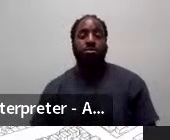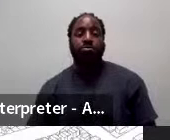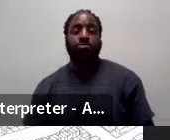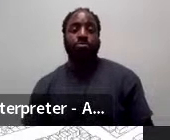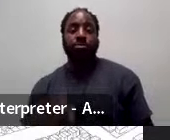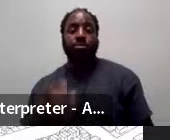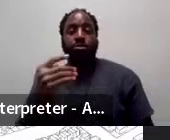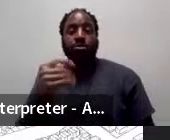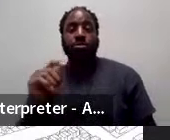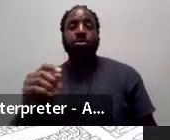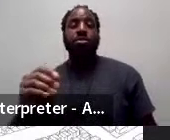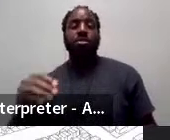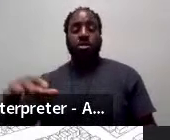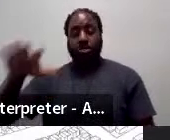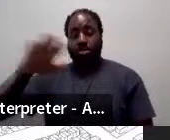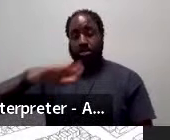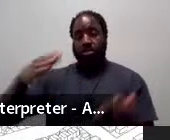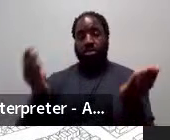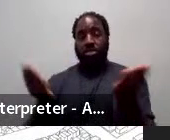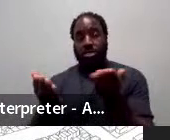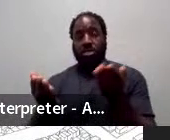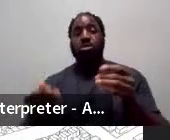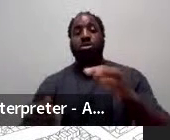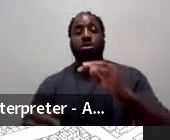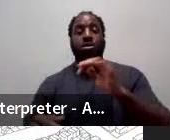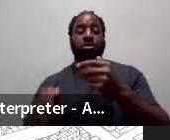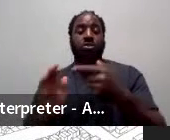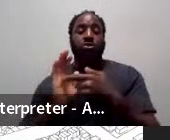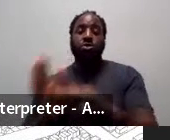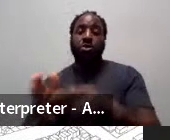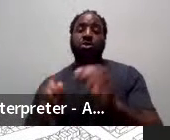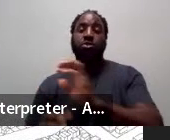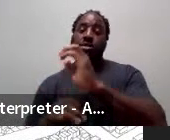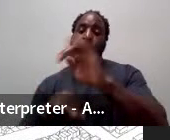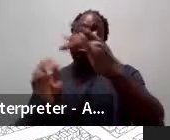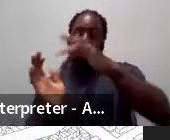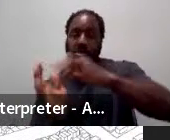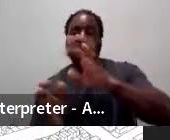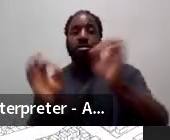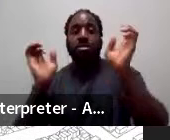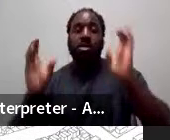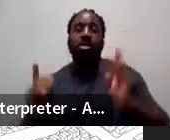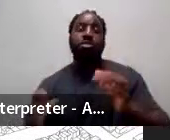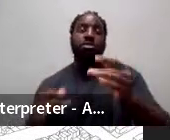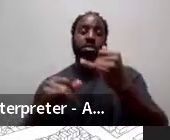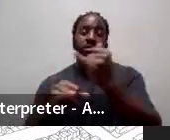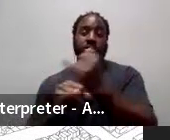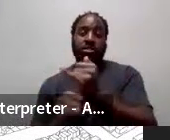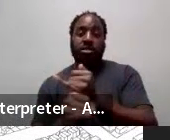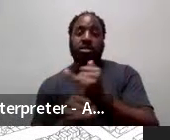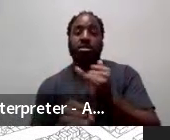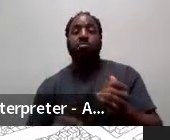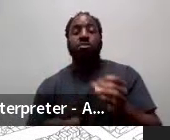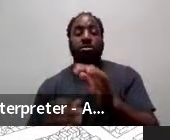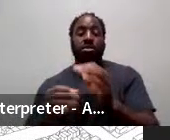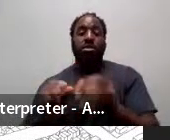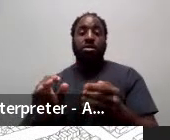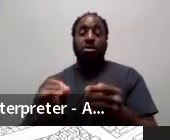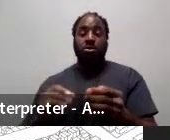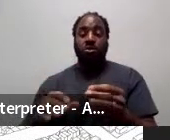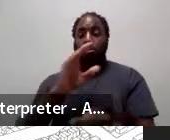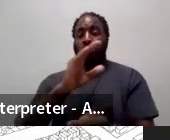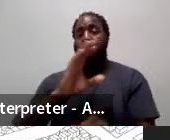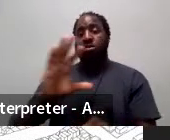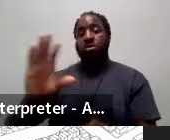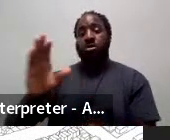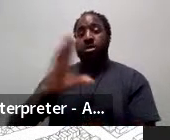The section here is comprised of the existing medical and educational campuses occupied by Montefiore and Jacobi Health